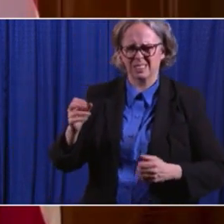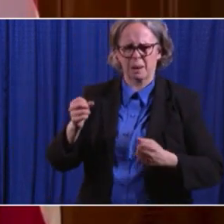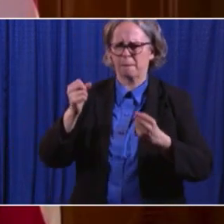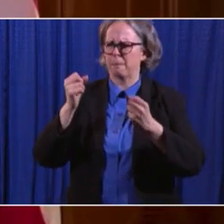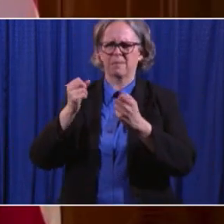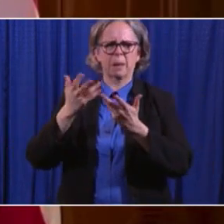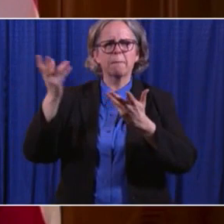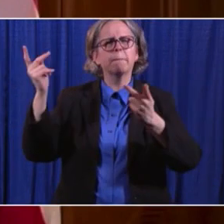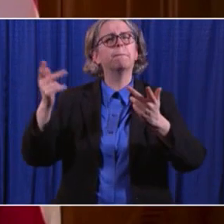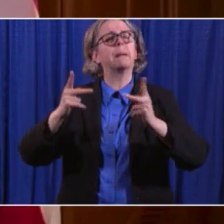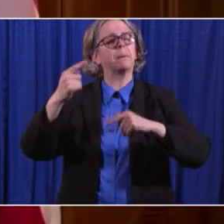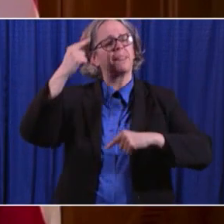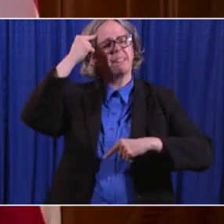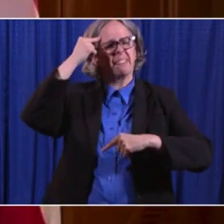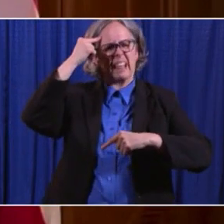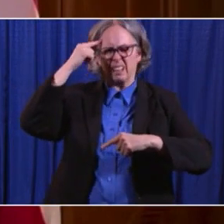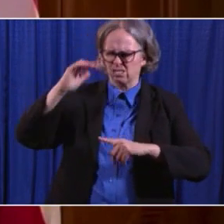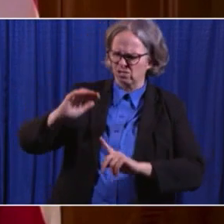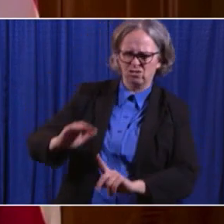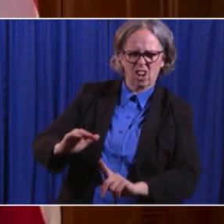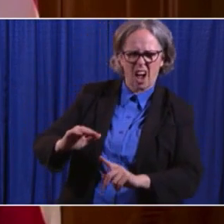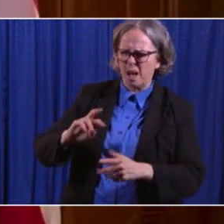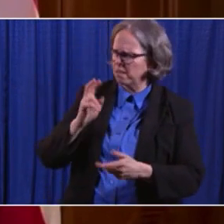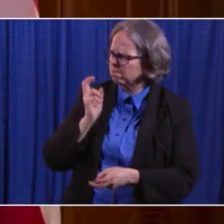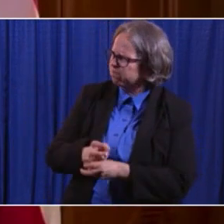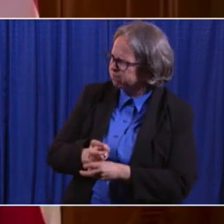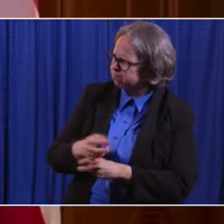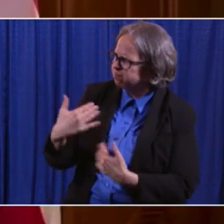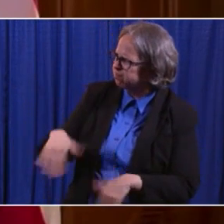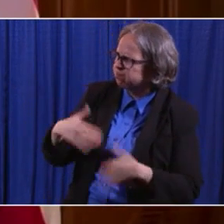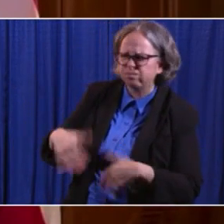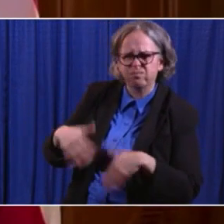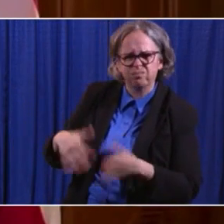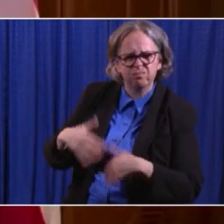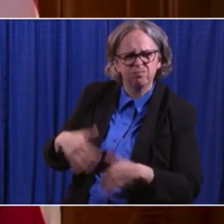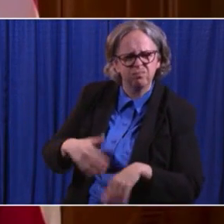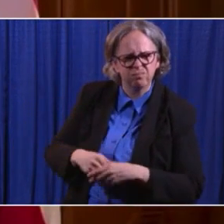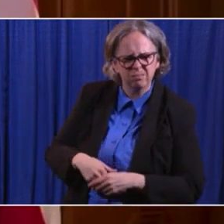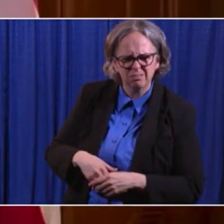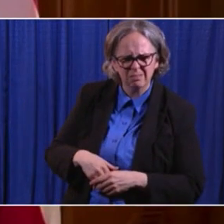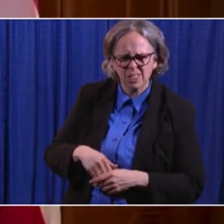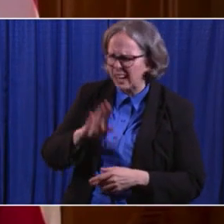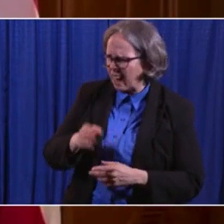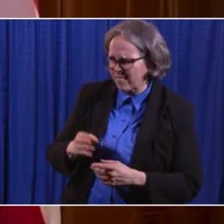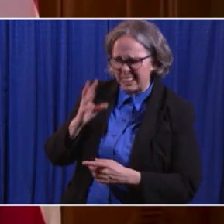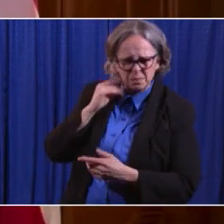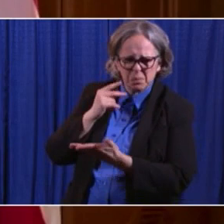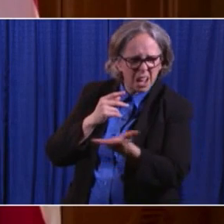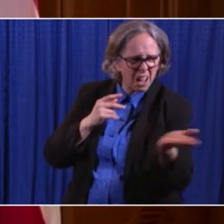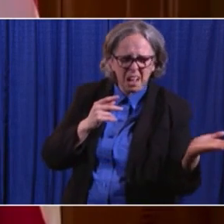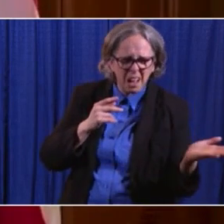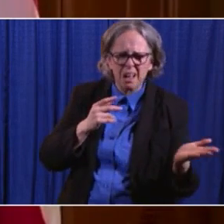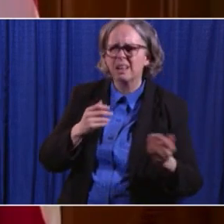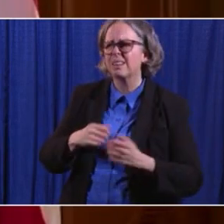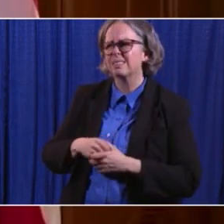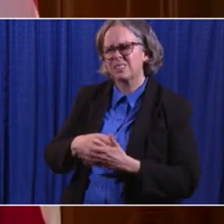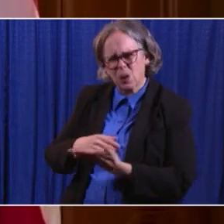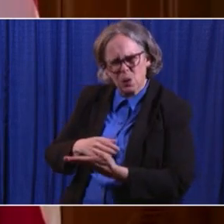faces in situations like you have described. And I would think that